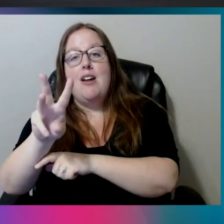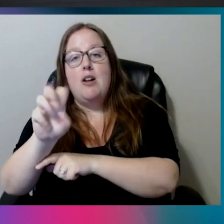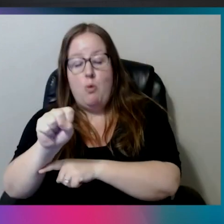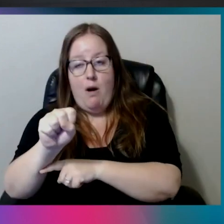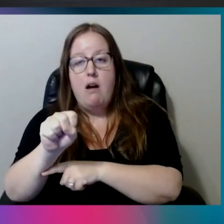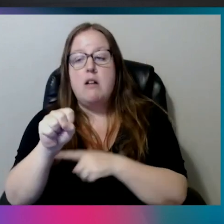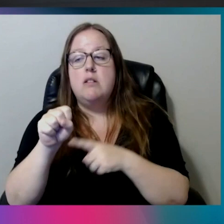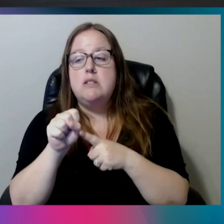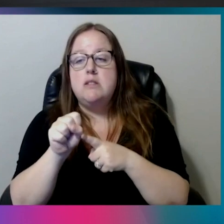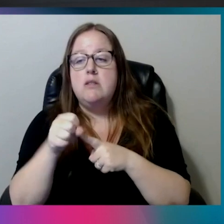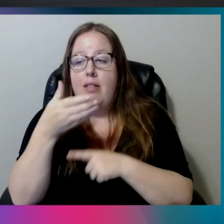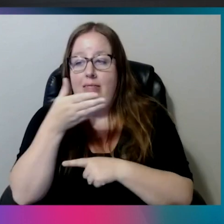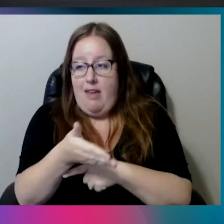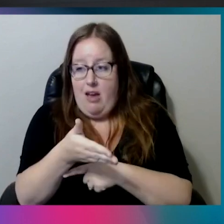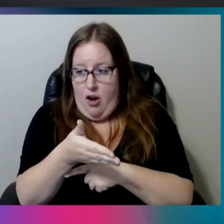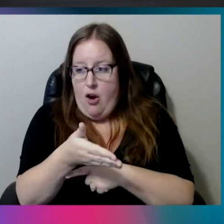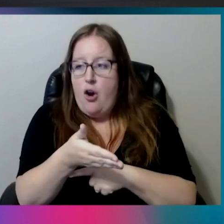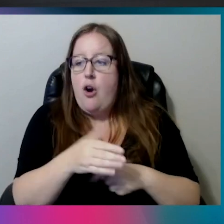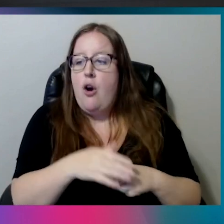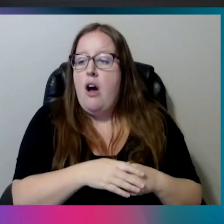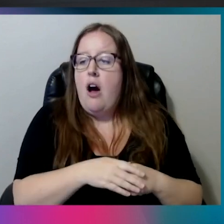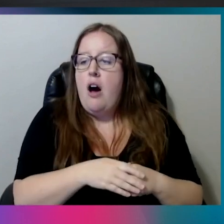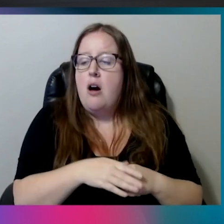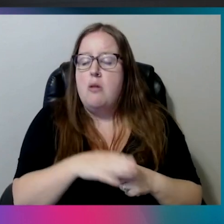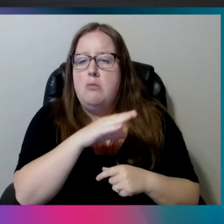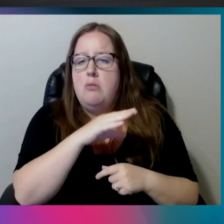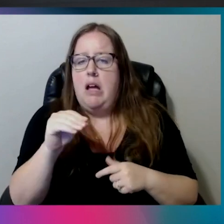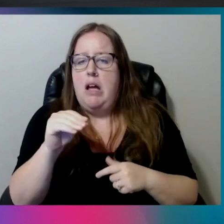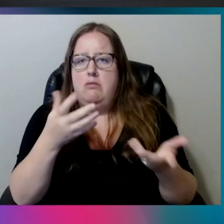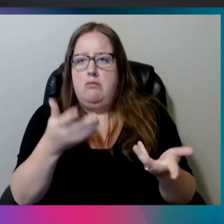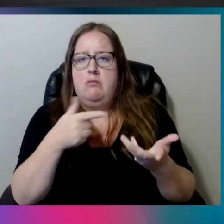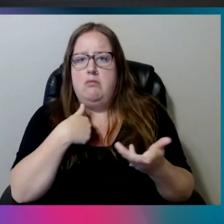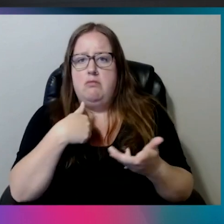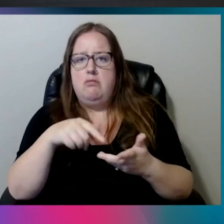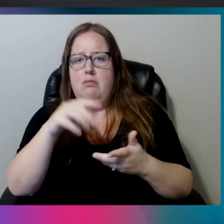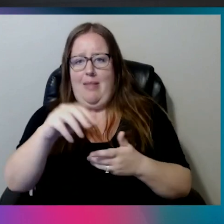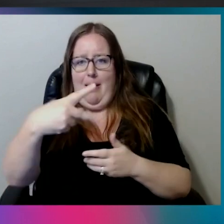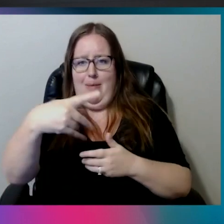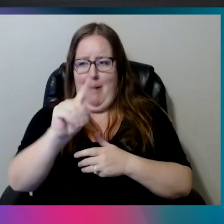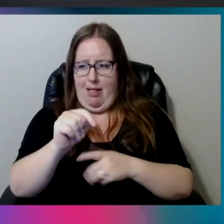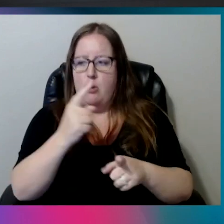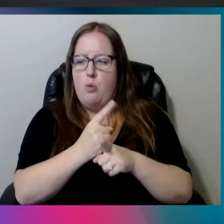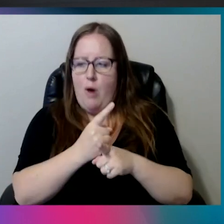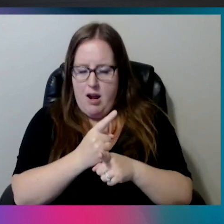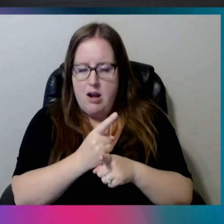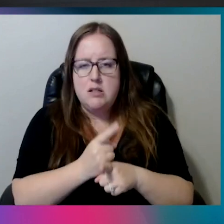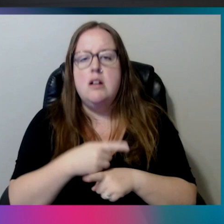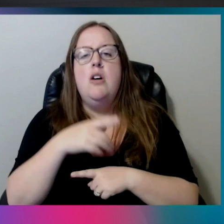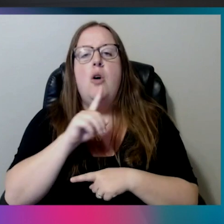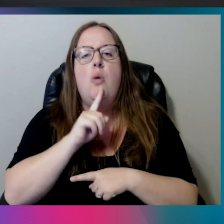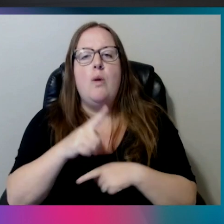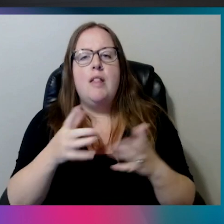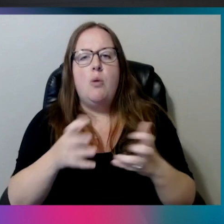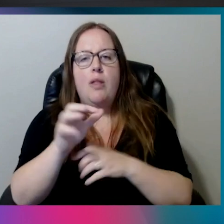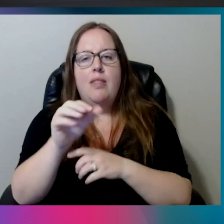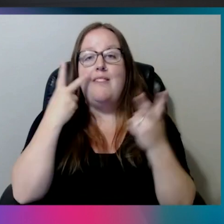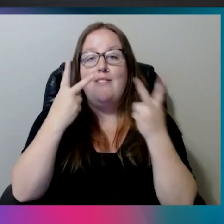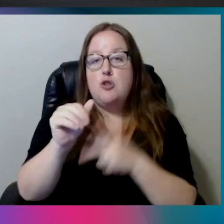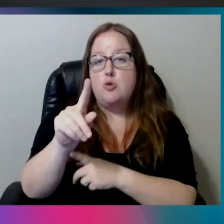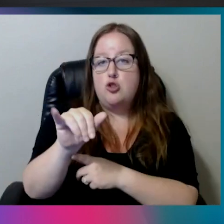in the left-hand, is it the toolbar? I can't remember what this is called now, tool palette? Yes. And unlike the Visual Studio one, this one's quite an